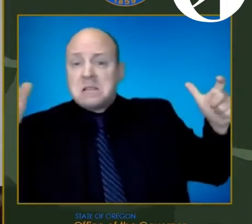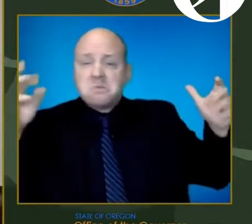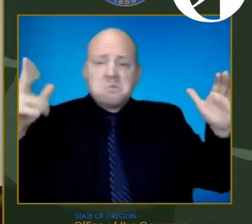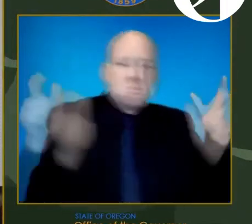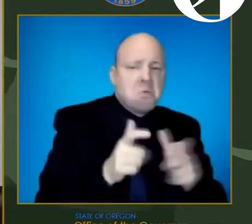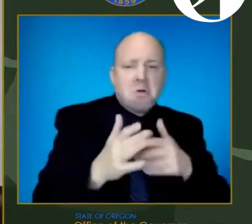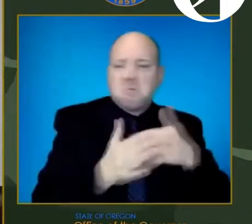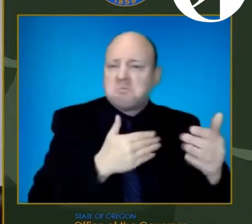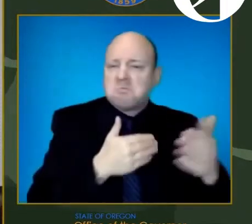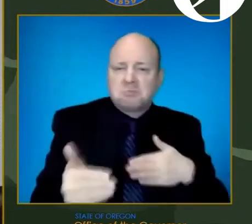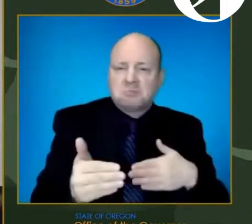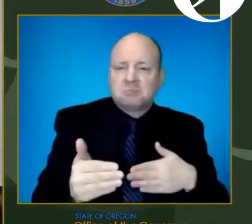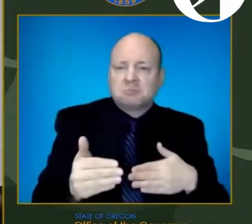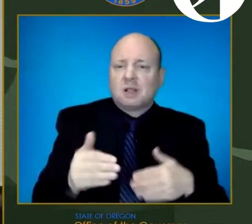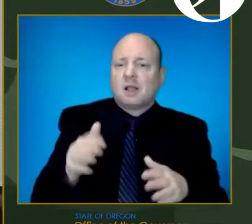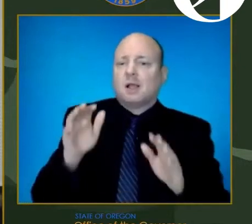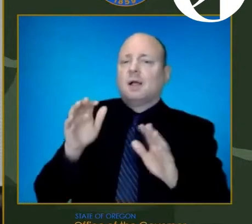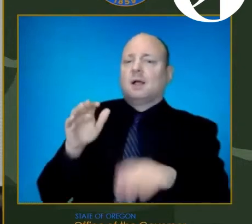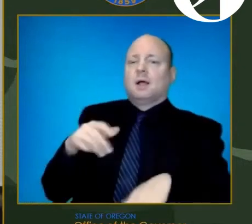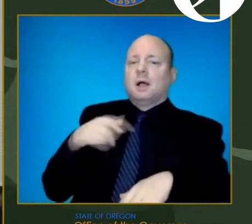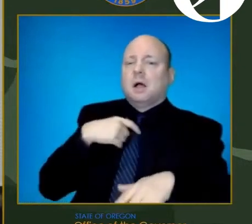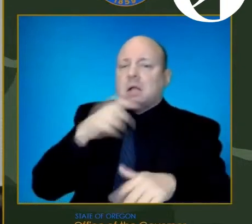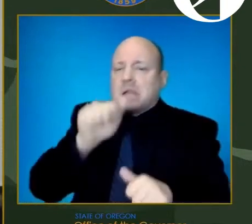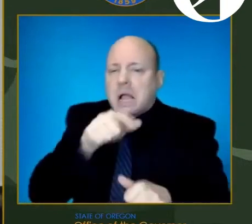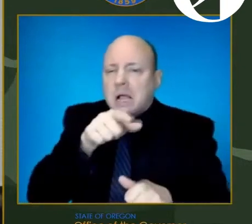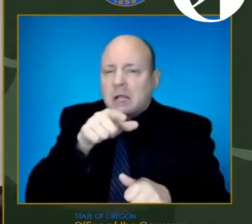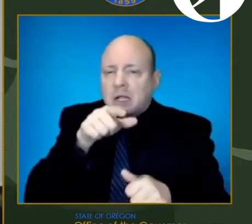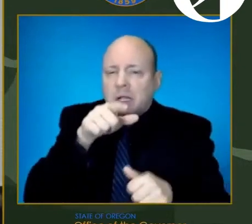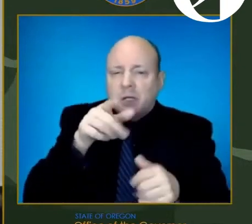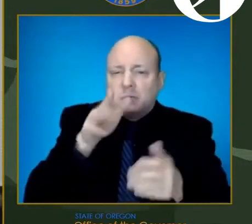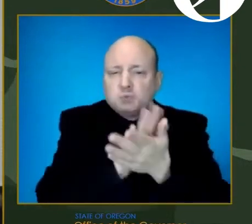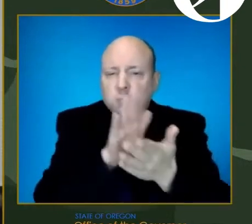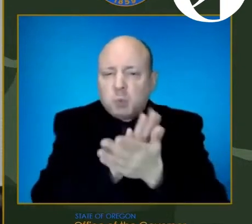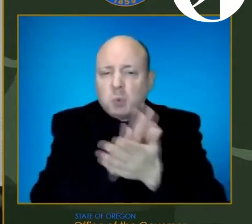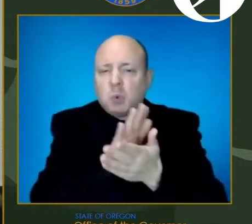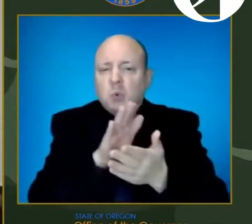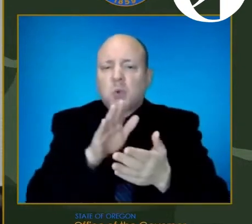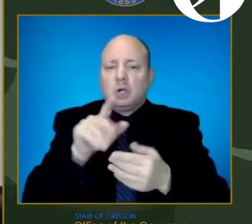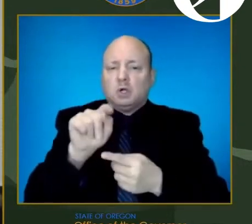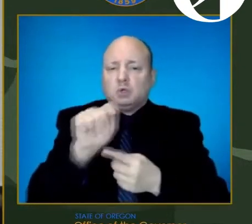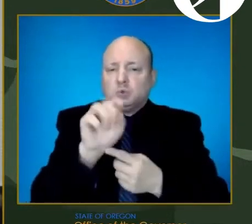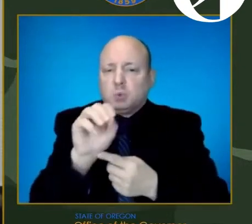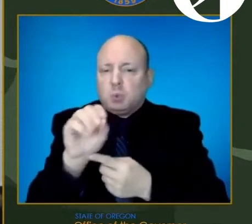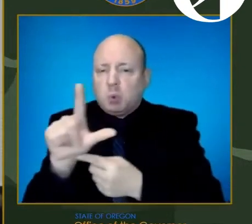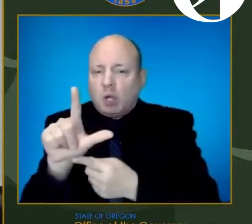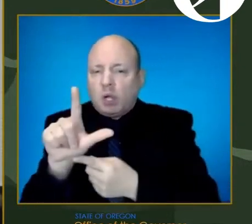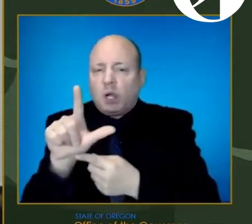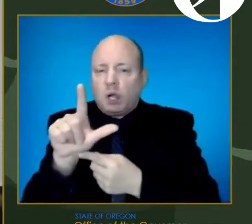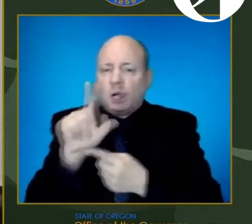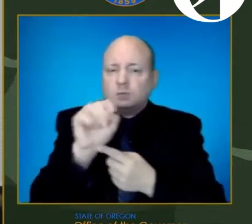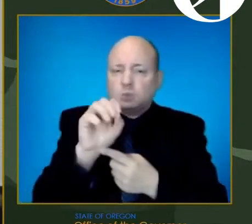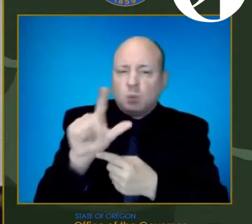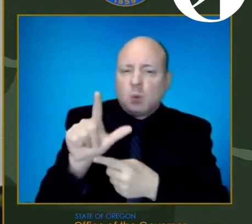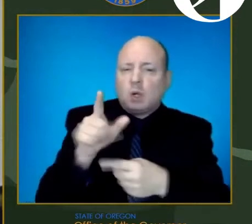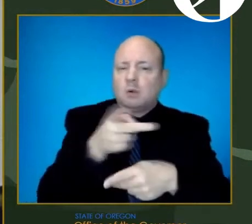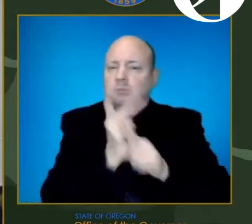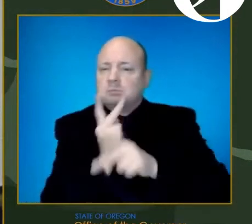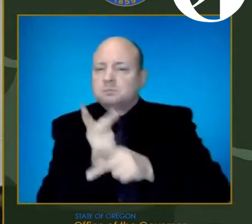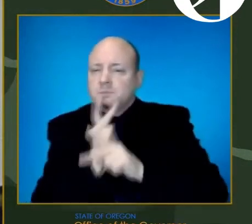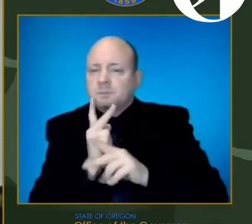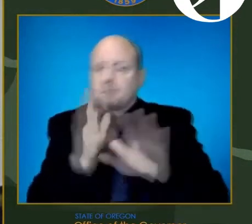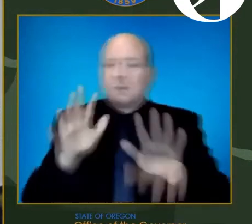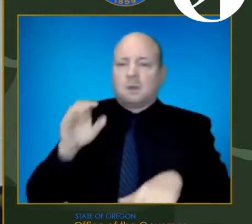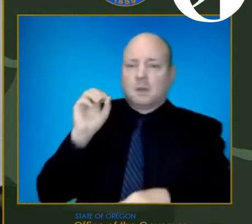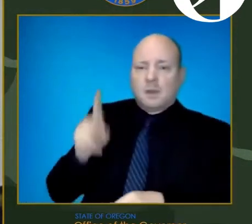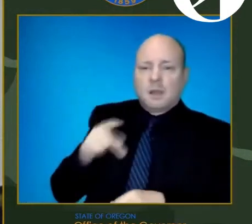Library? There have been a lot of grassroots efforts to help each other,